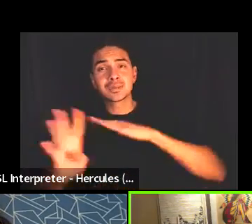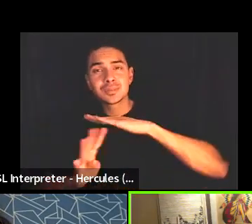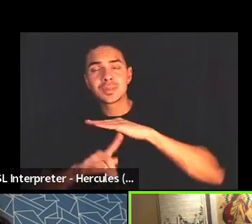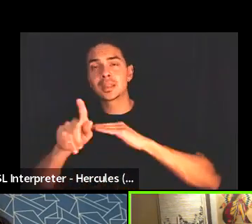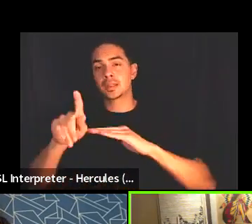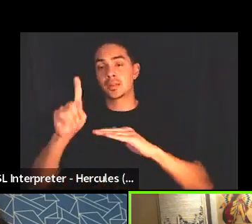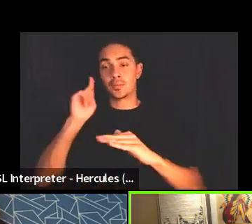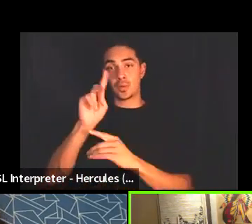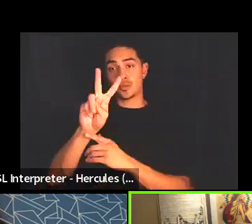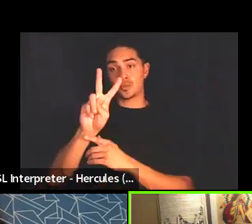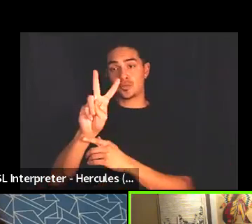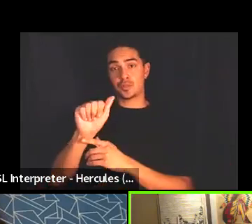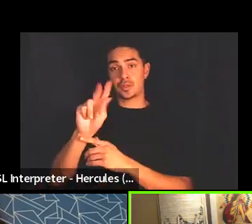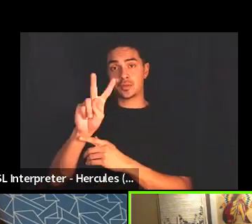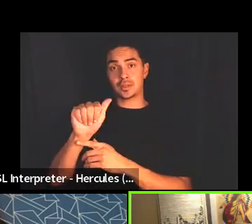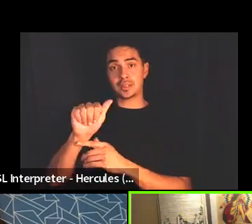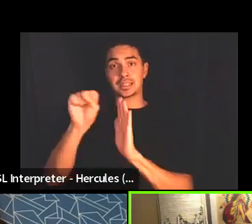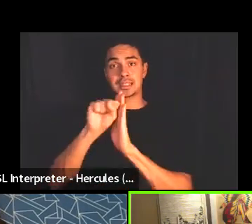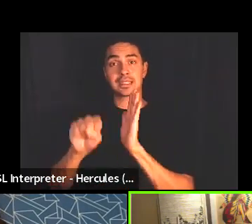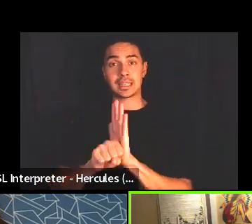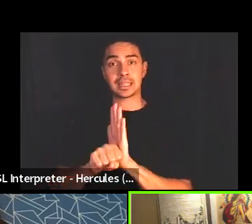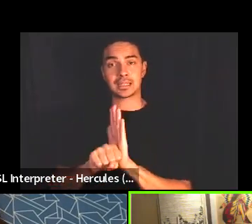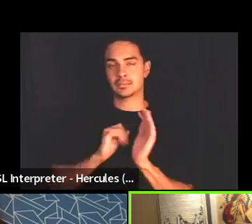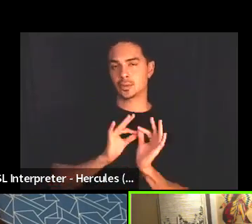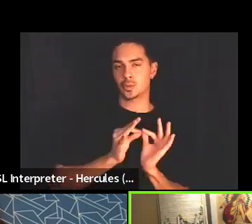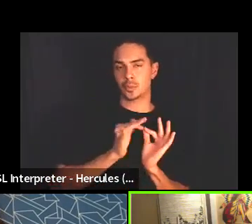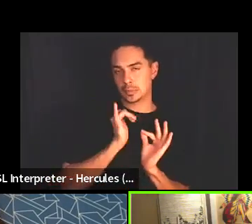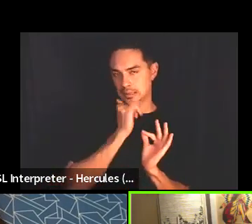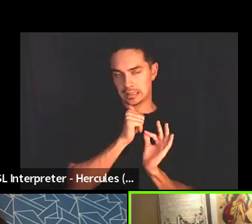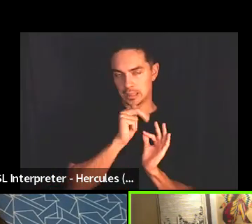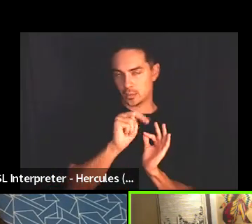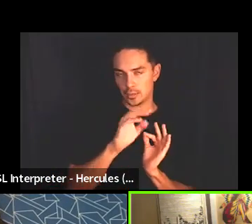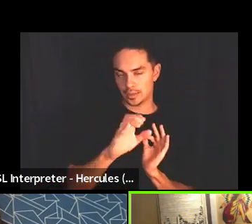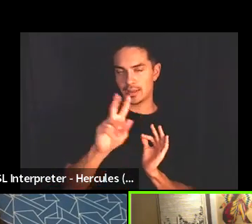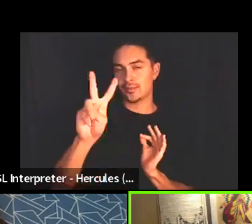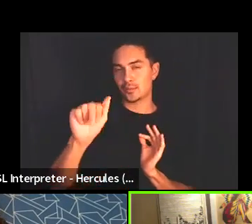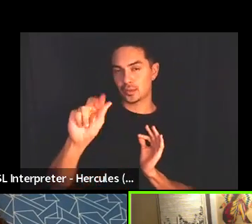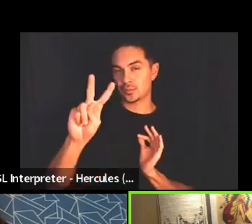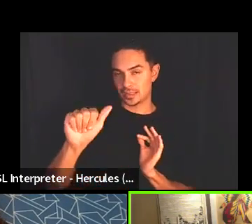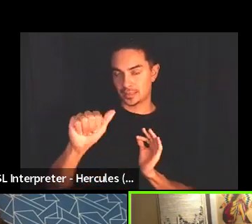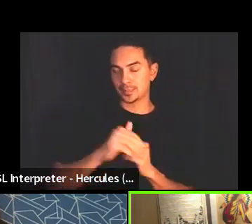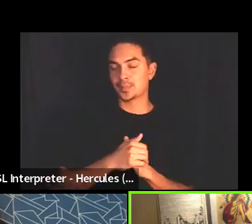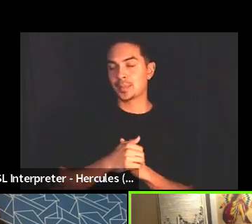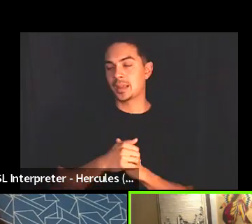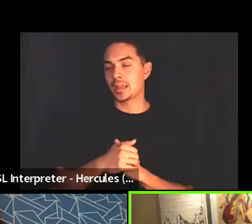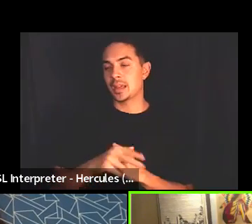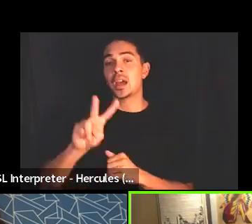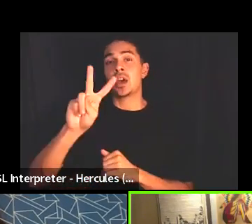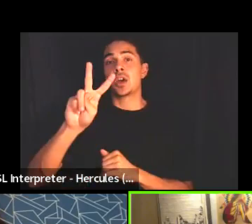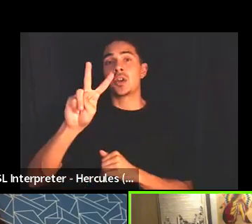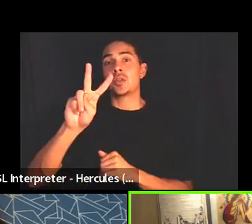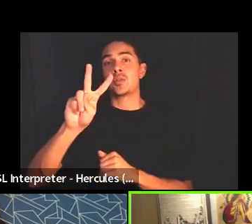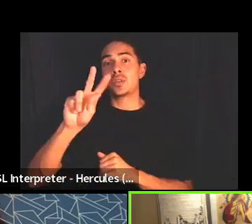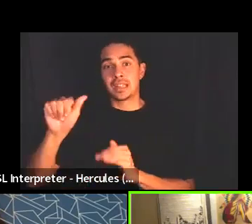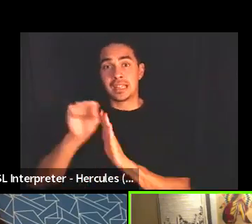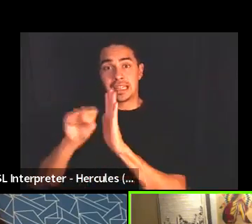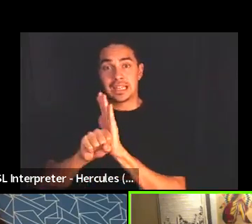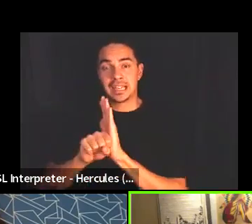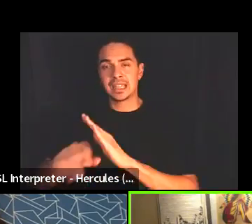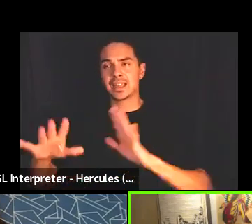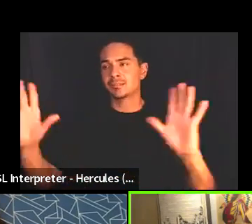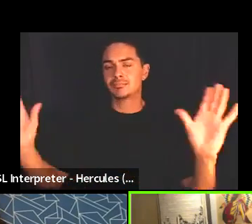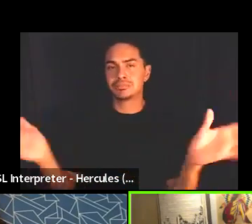together and they created a bit of a cohort. They meet, and it was a magical site visit when I went to Indian